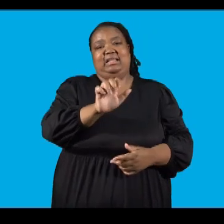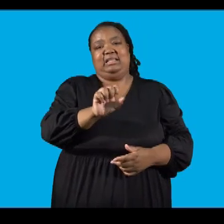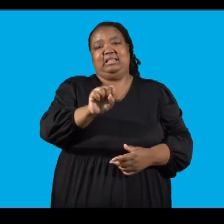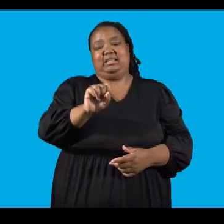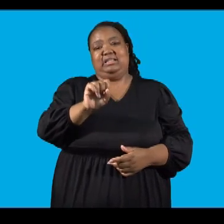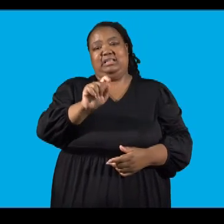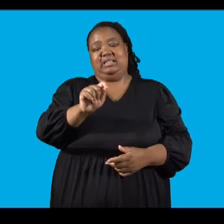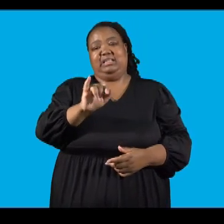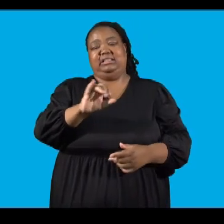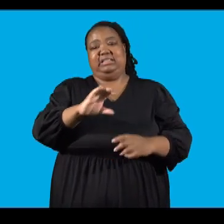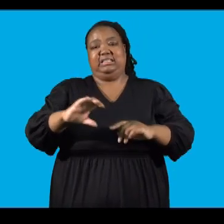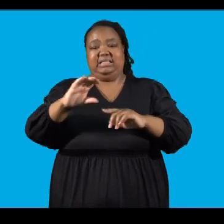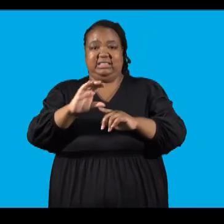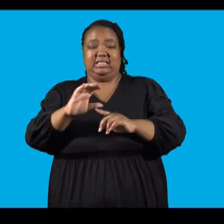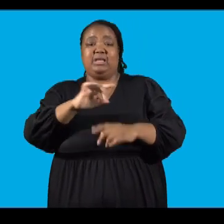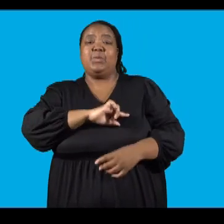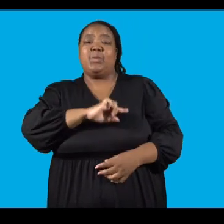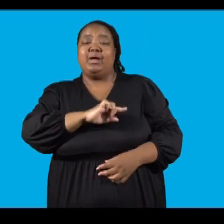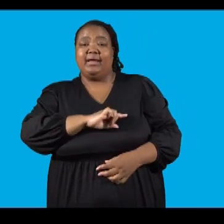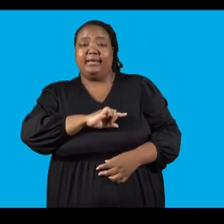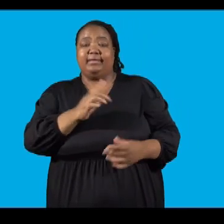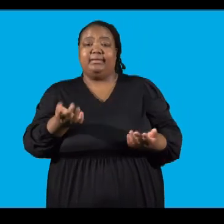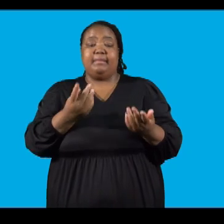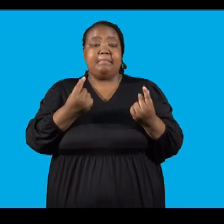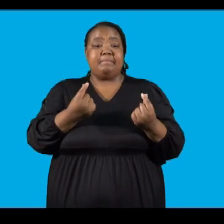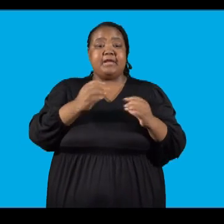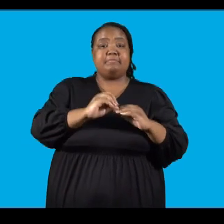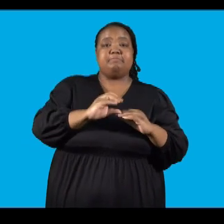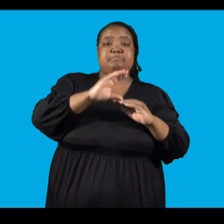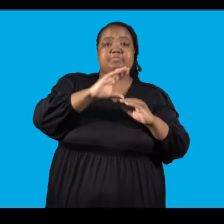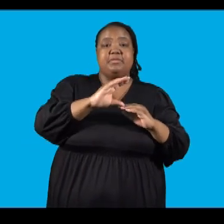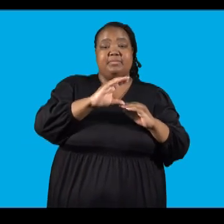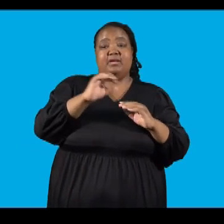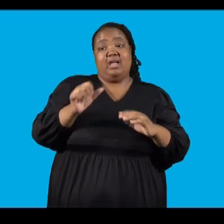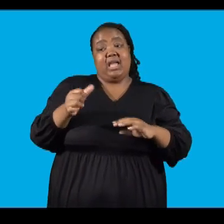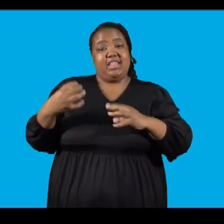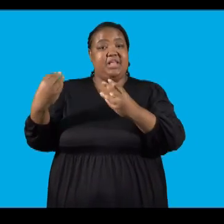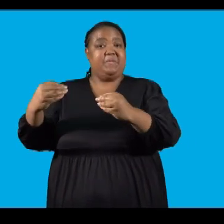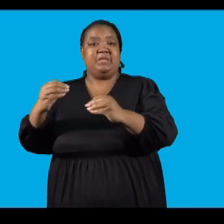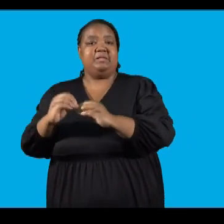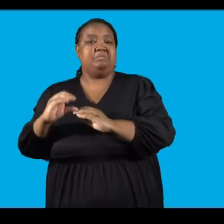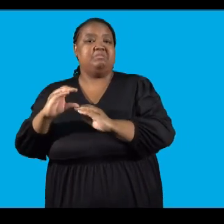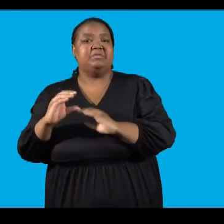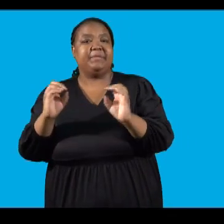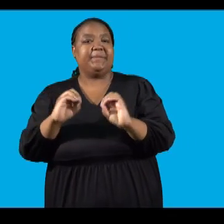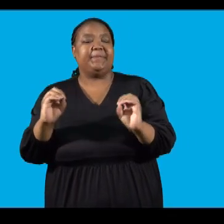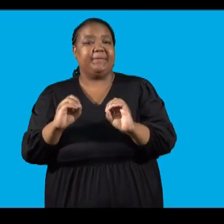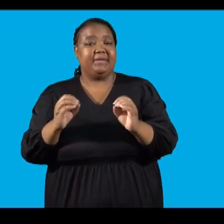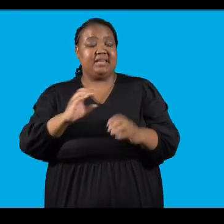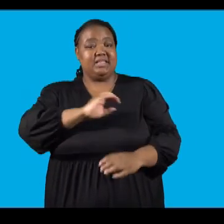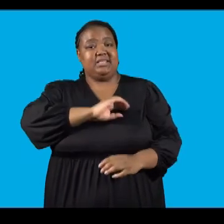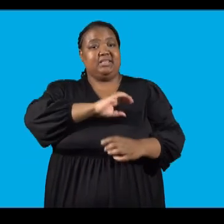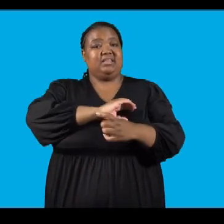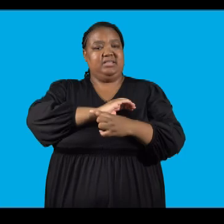highly elastic above the current price. Why elastic? Because if you increase your price and other firms do